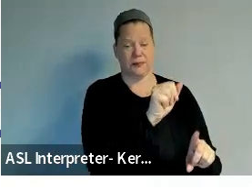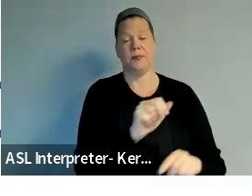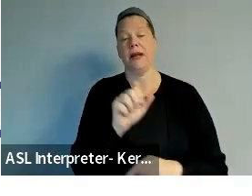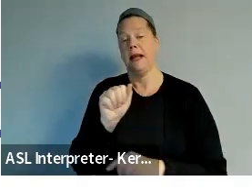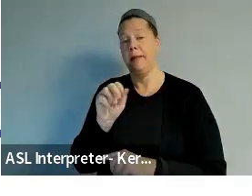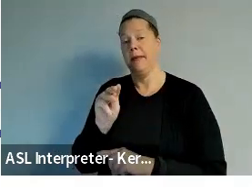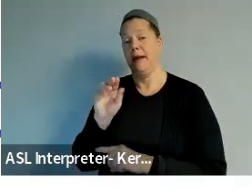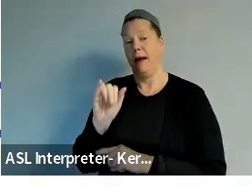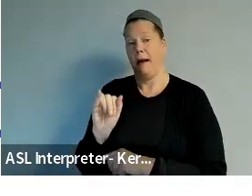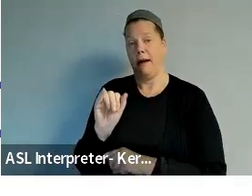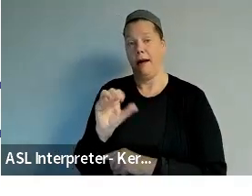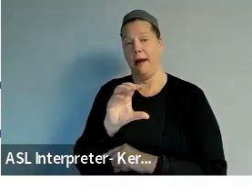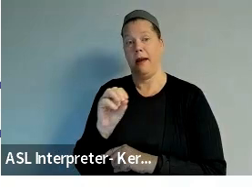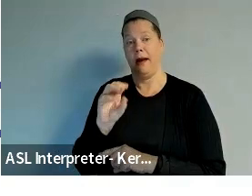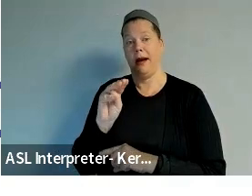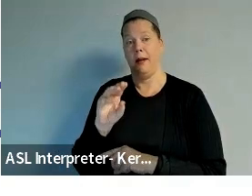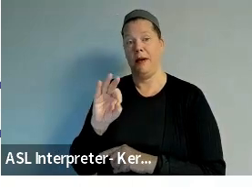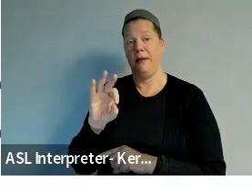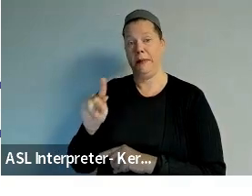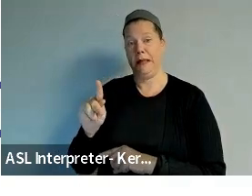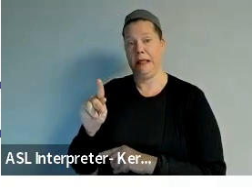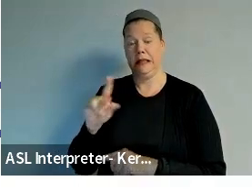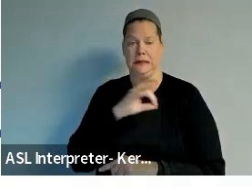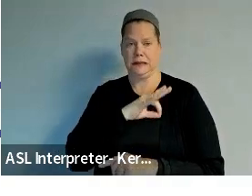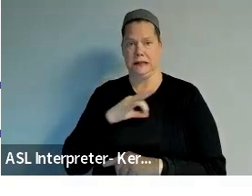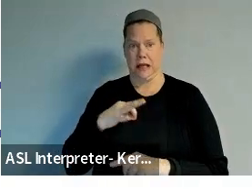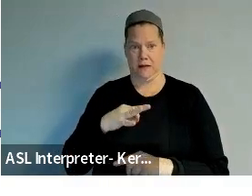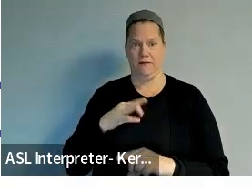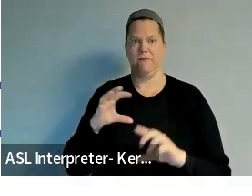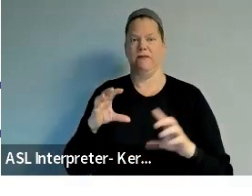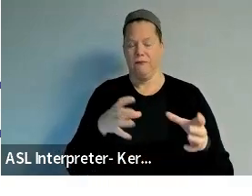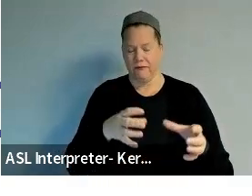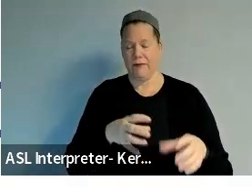ABI-MFP staff and MRC